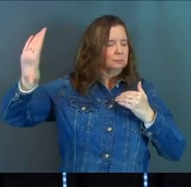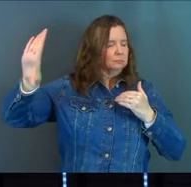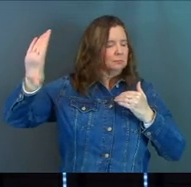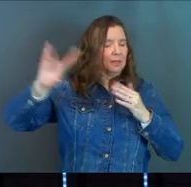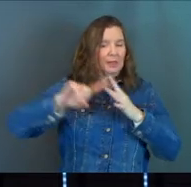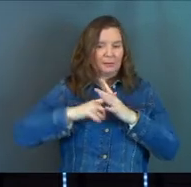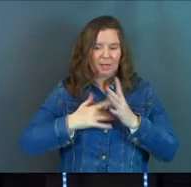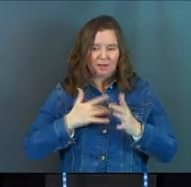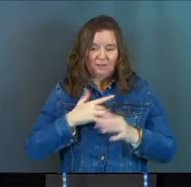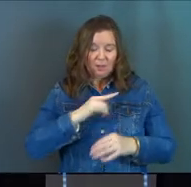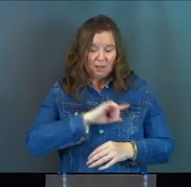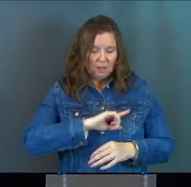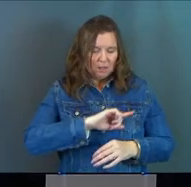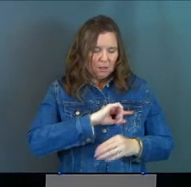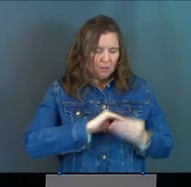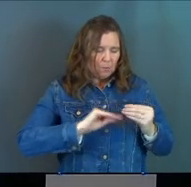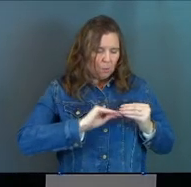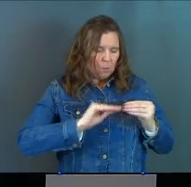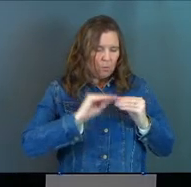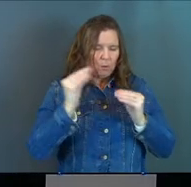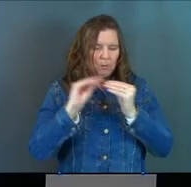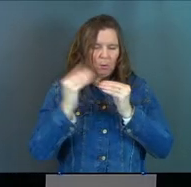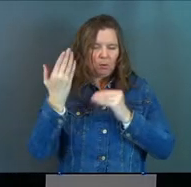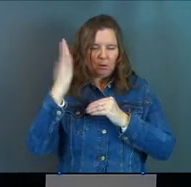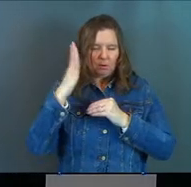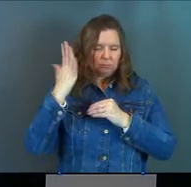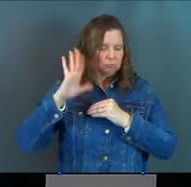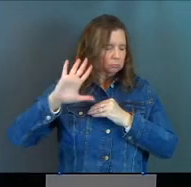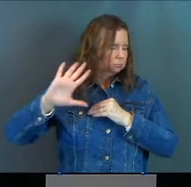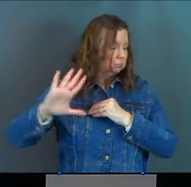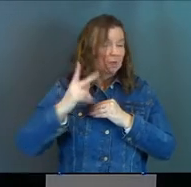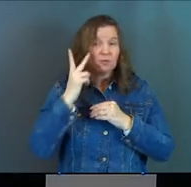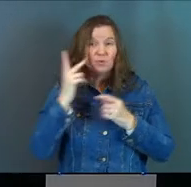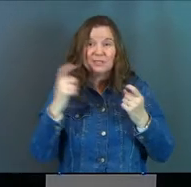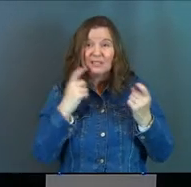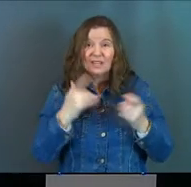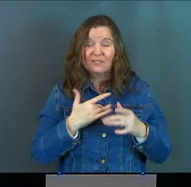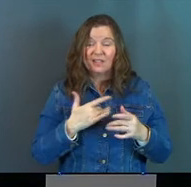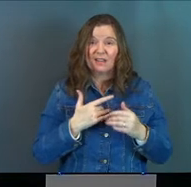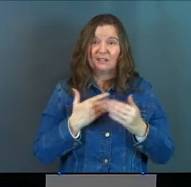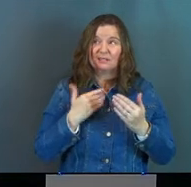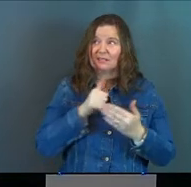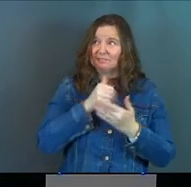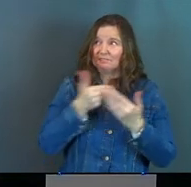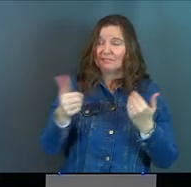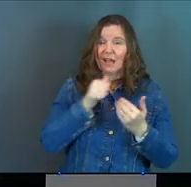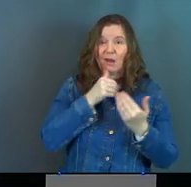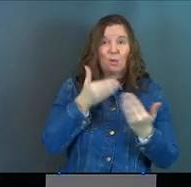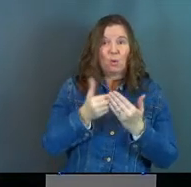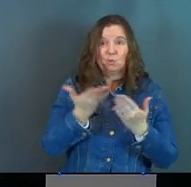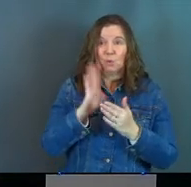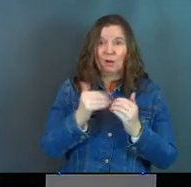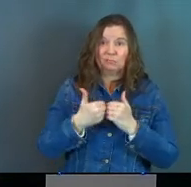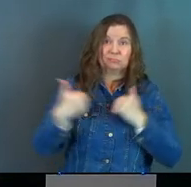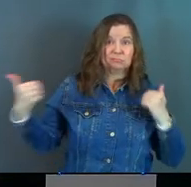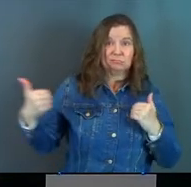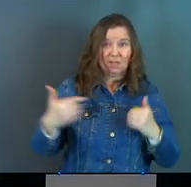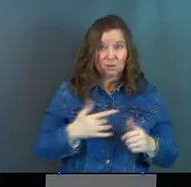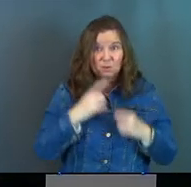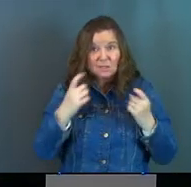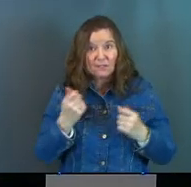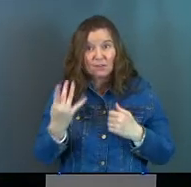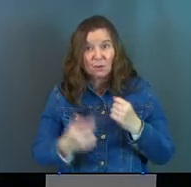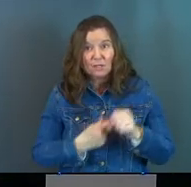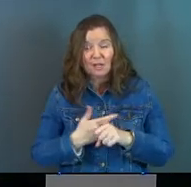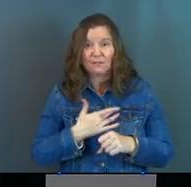to feel the more guilty he became. Have you ever sinned and feel like you're just not very close to God? Ever sinned for